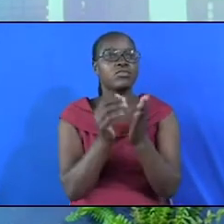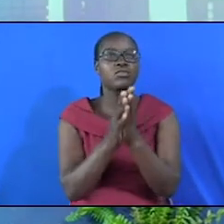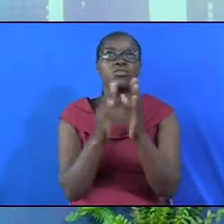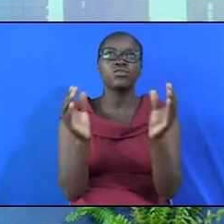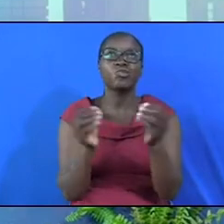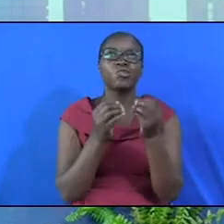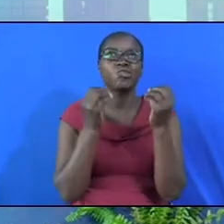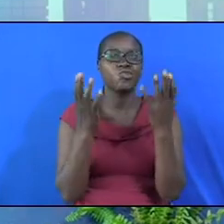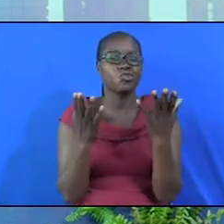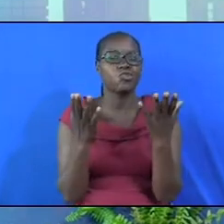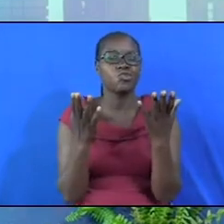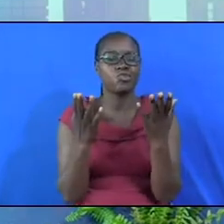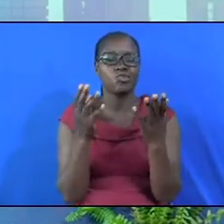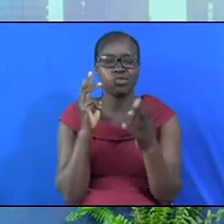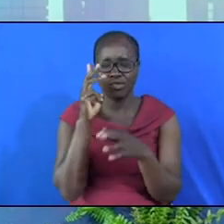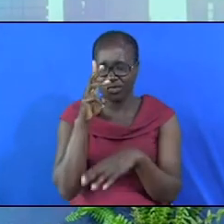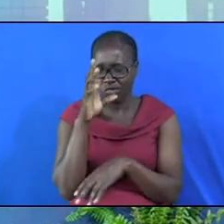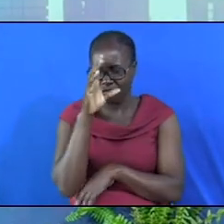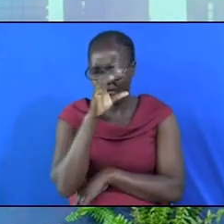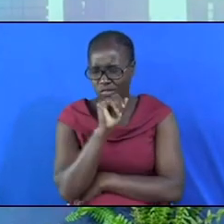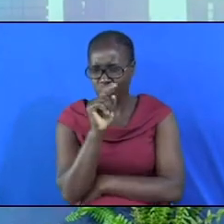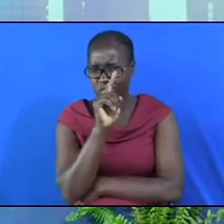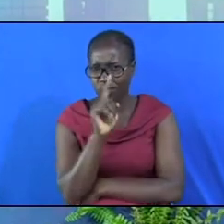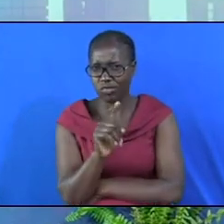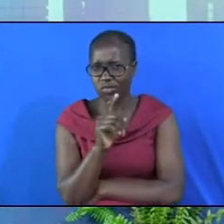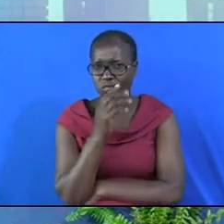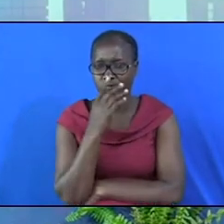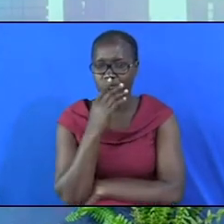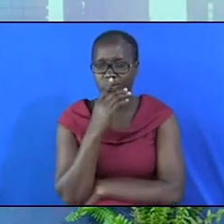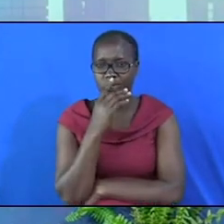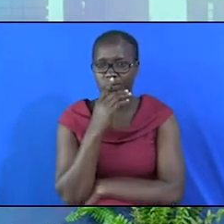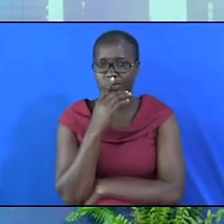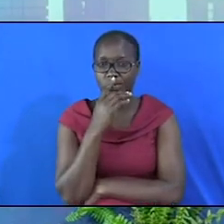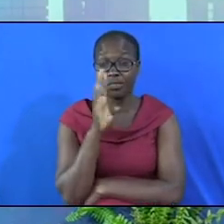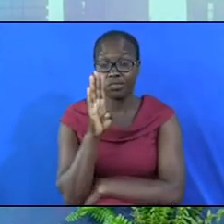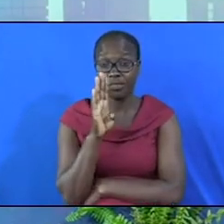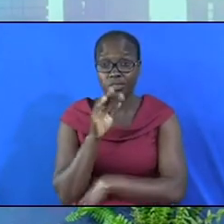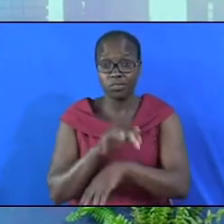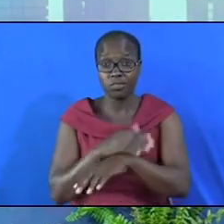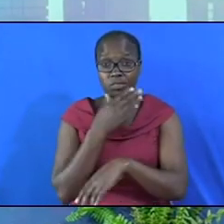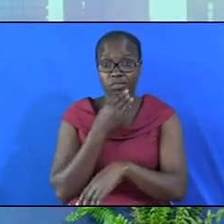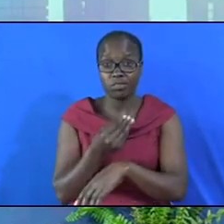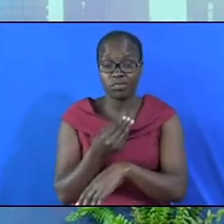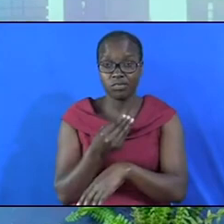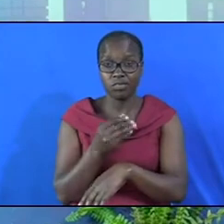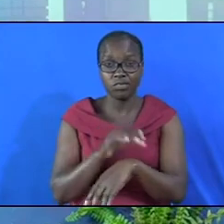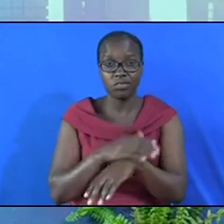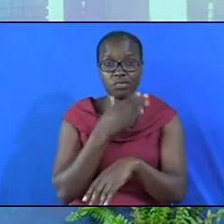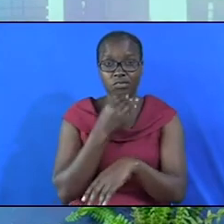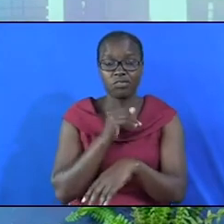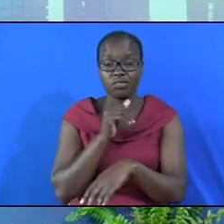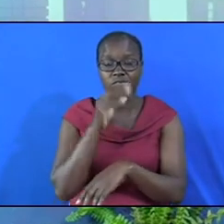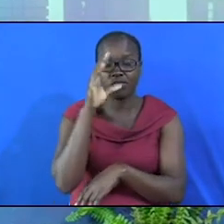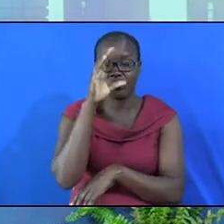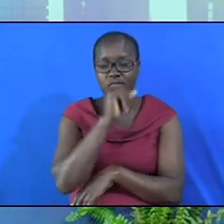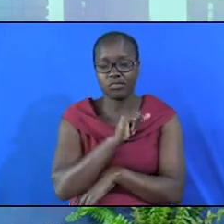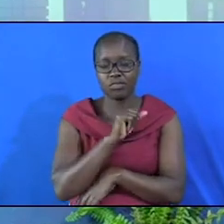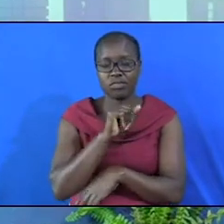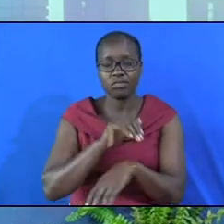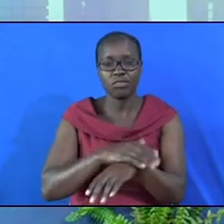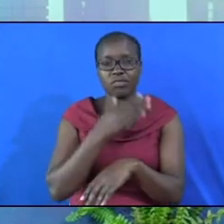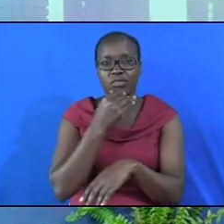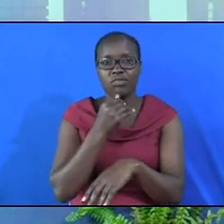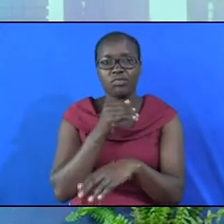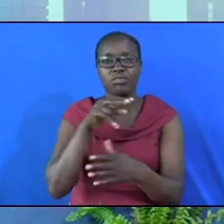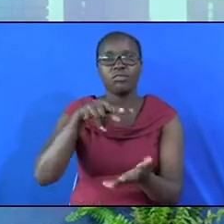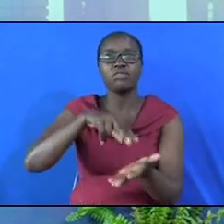Hallelujah. Will you be a good man? Because good men will not be missed. Good men